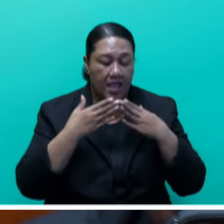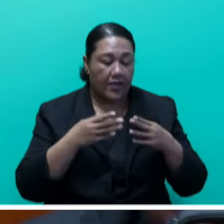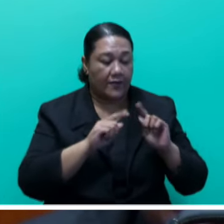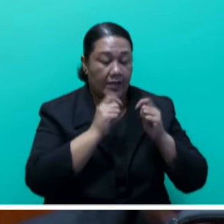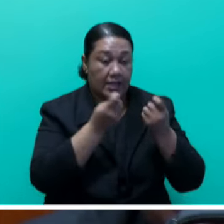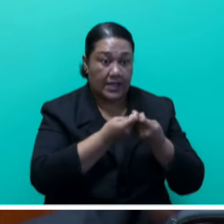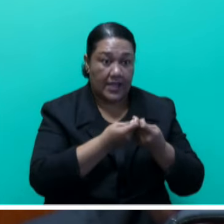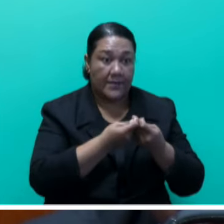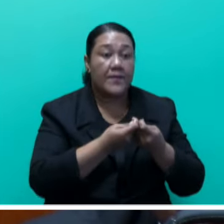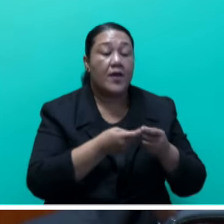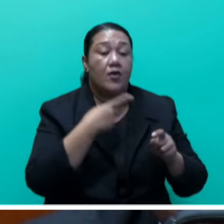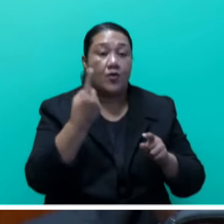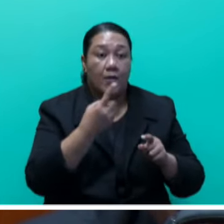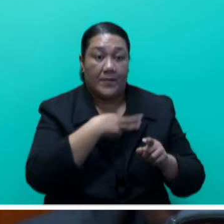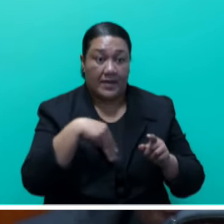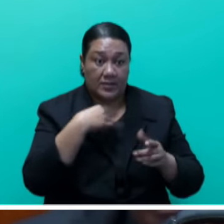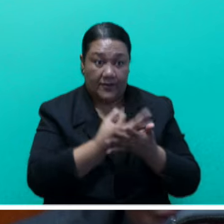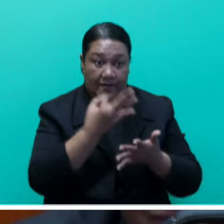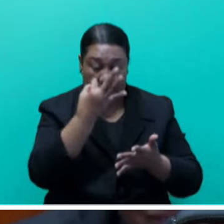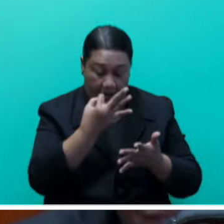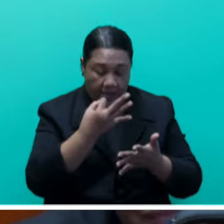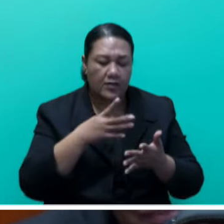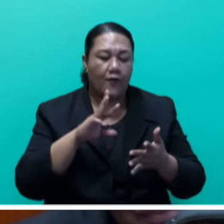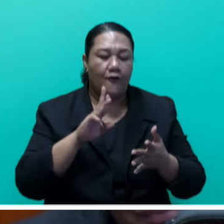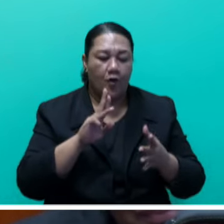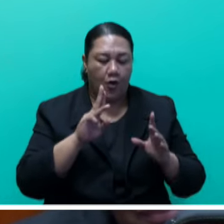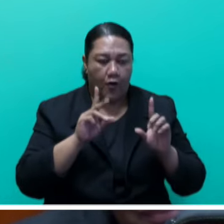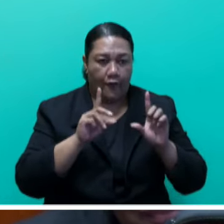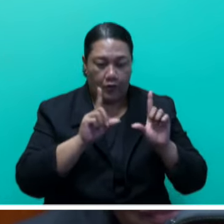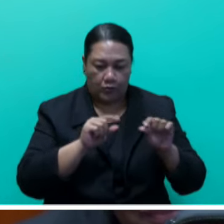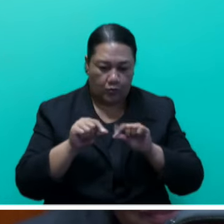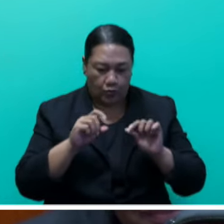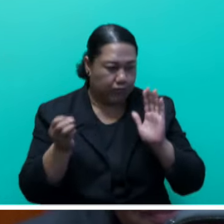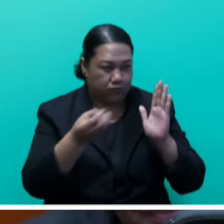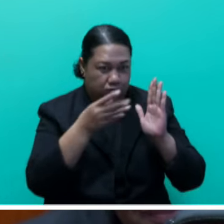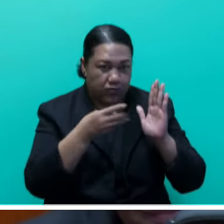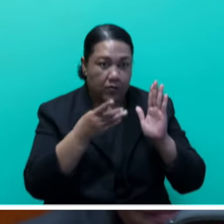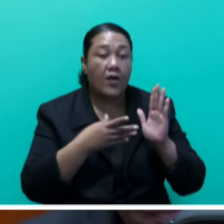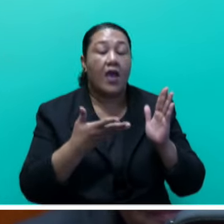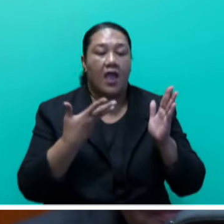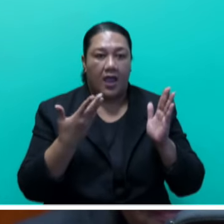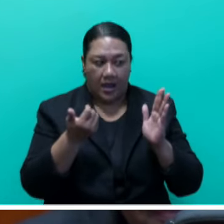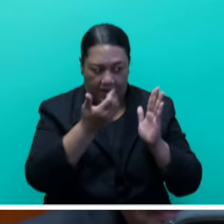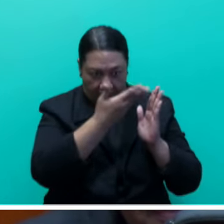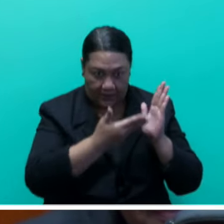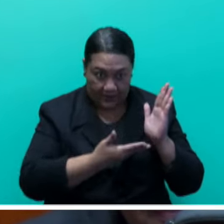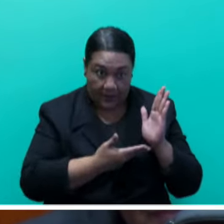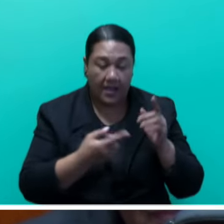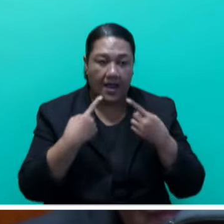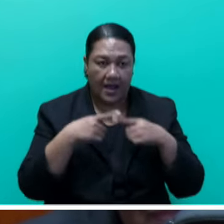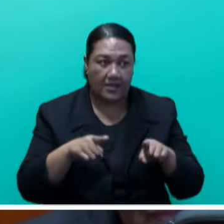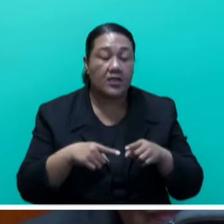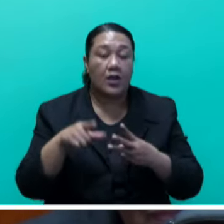to deliver a budget that realises the same goals. I congratulate the Attorney General on his appointment and